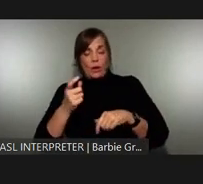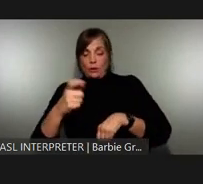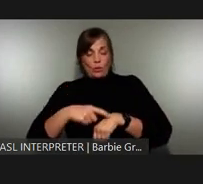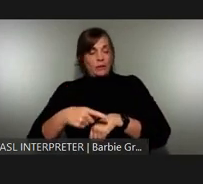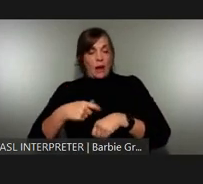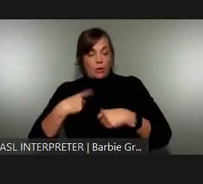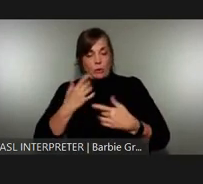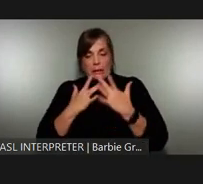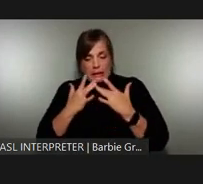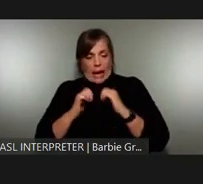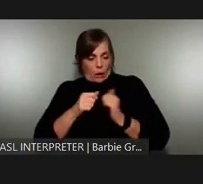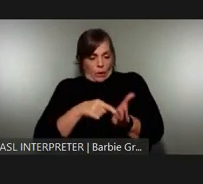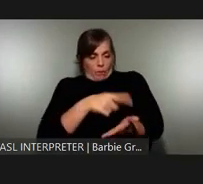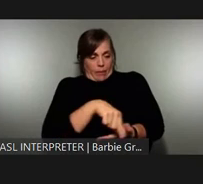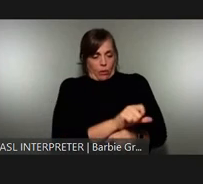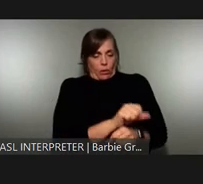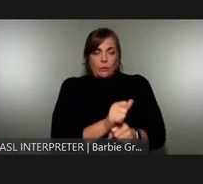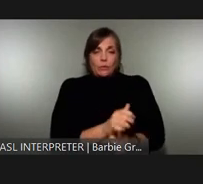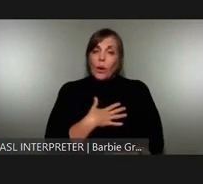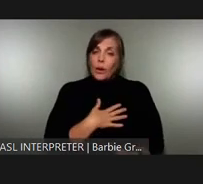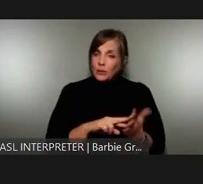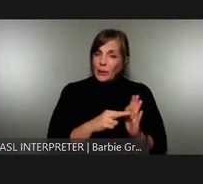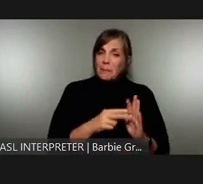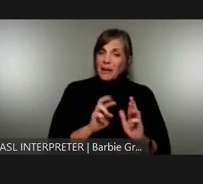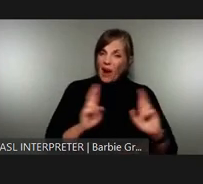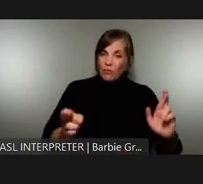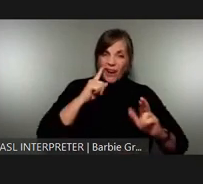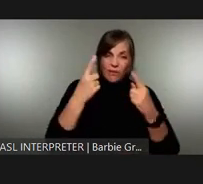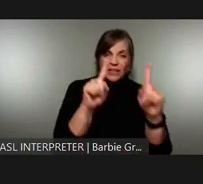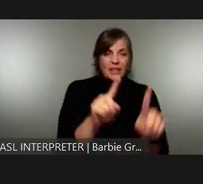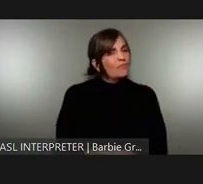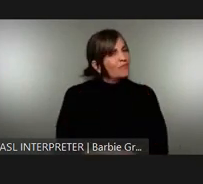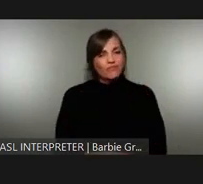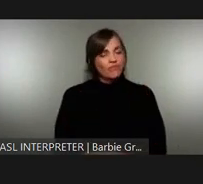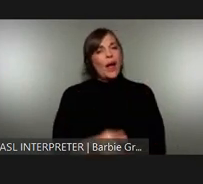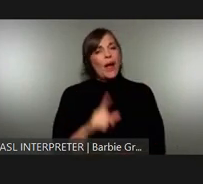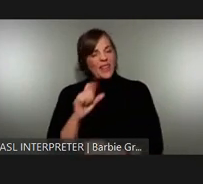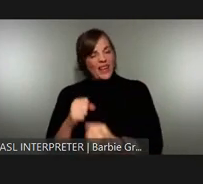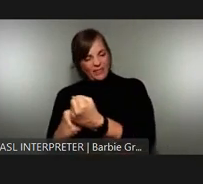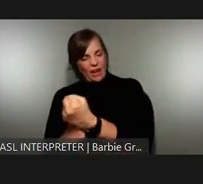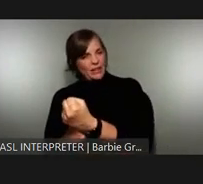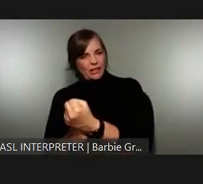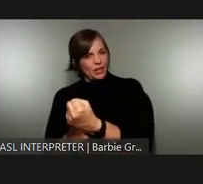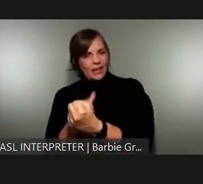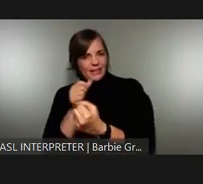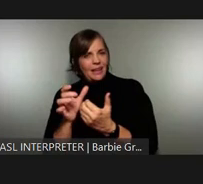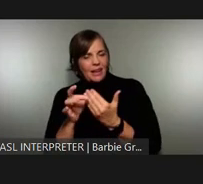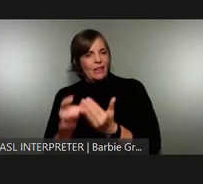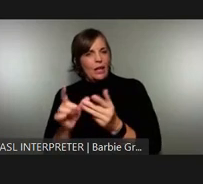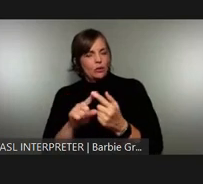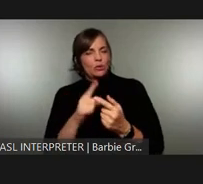Not exactly a recipe for success, not the foundation that leads to the Austin headlines, which I was just sharing with